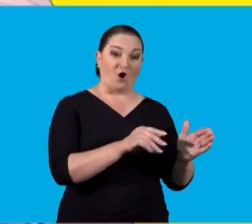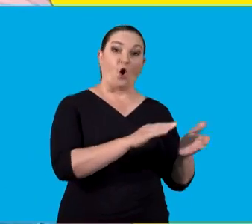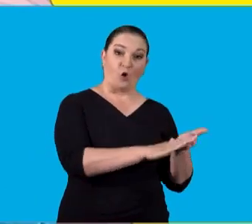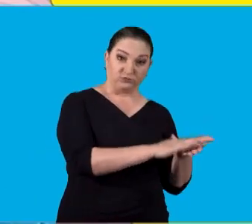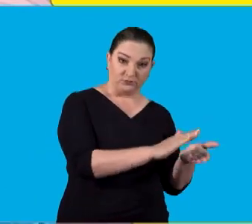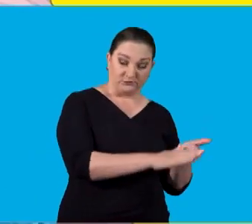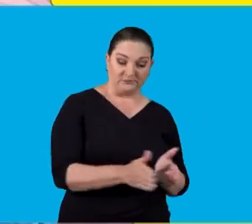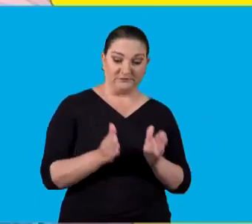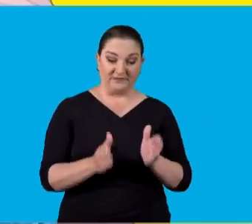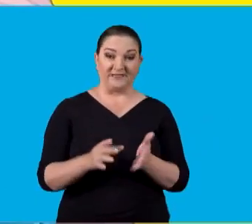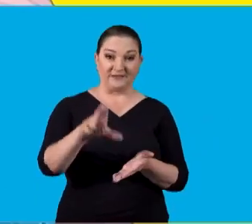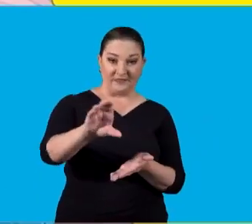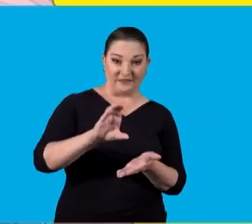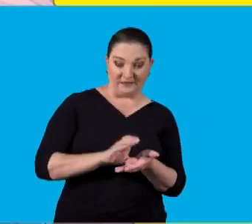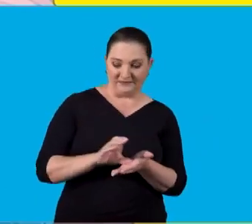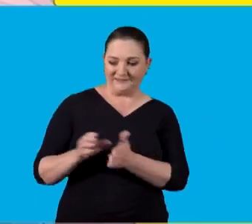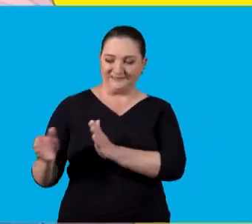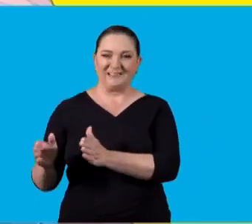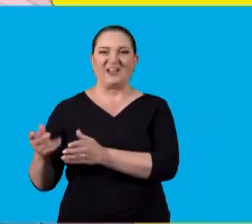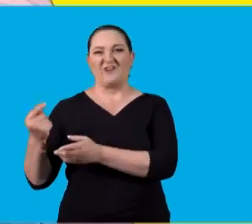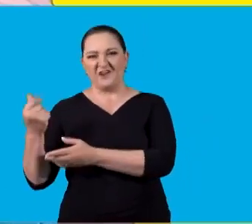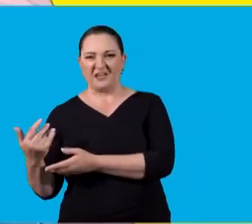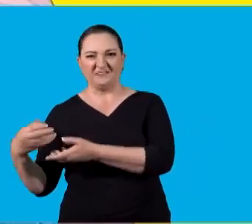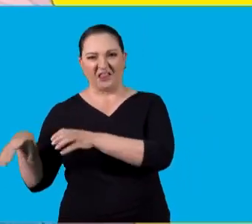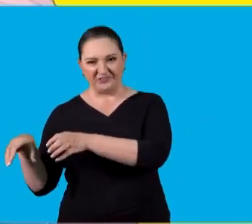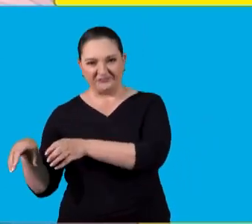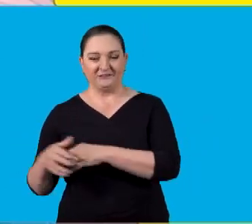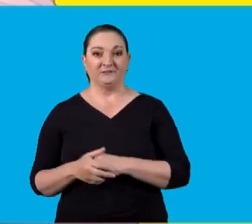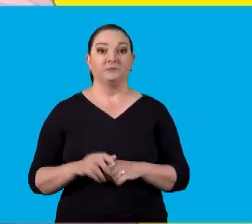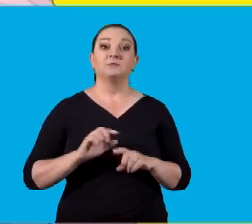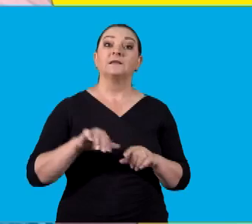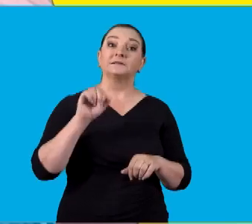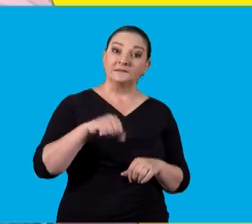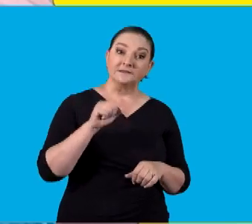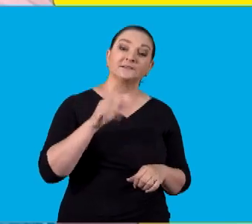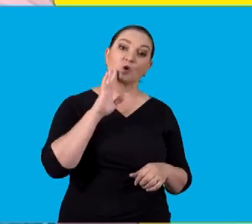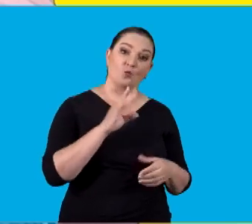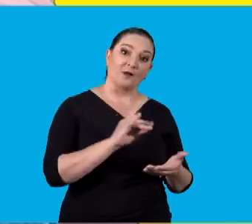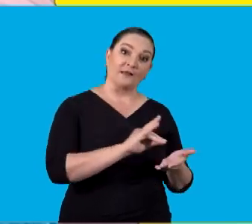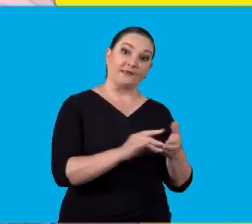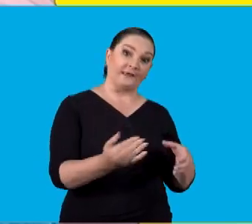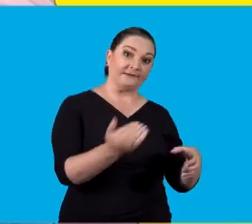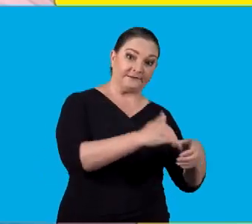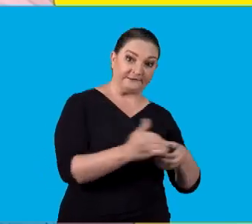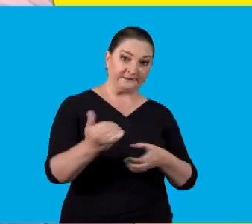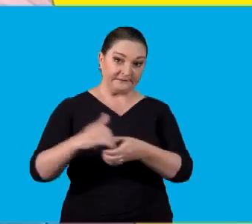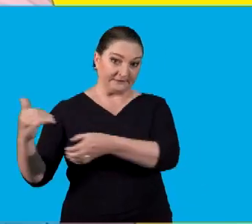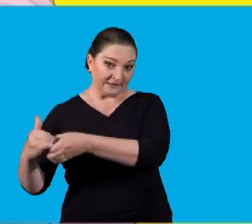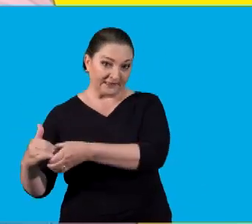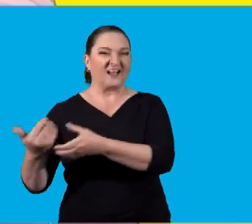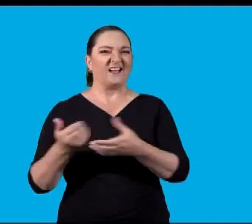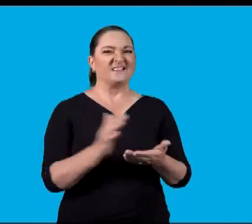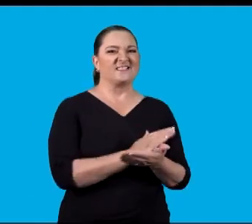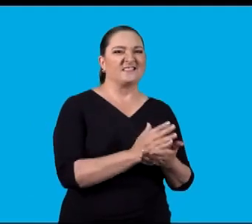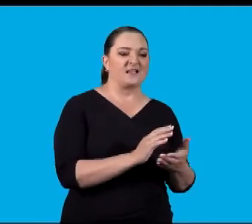operations, the investment, and then the financing activities, there will be cash inflows and there will also be cash outflows.